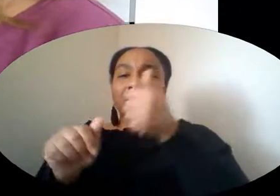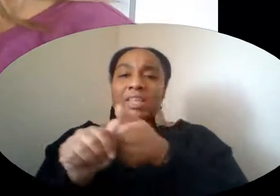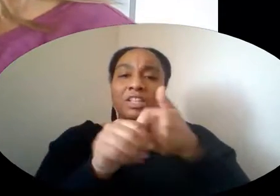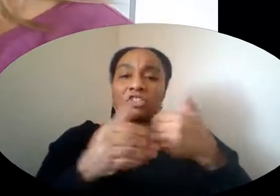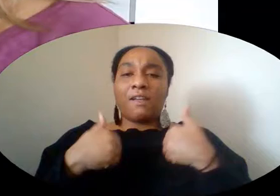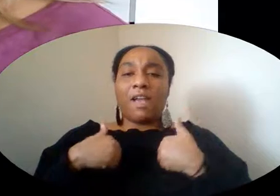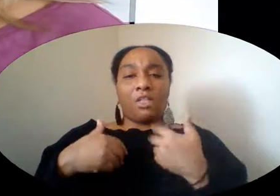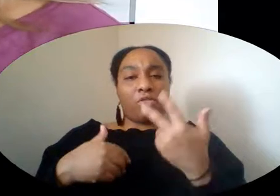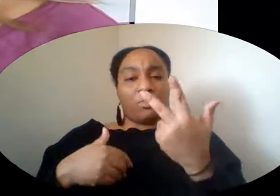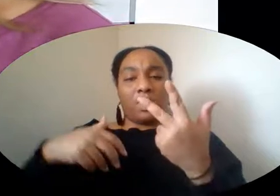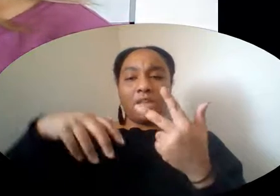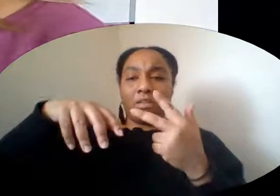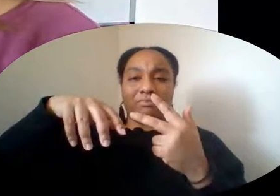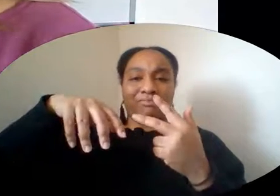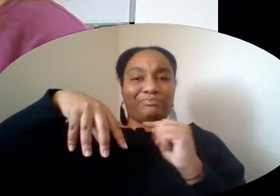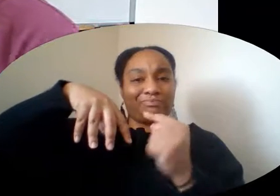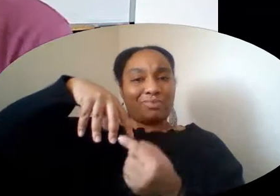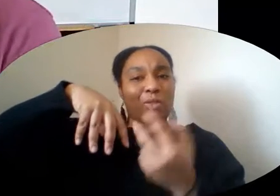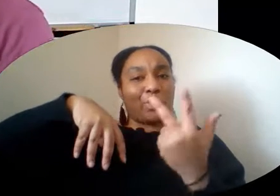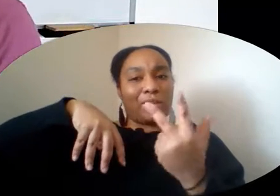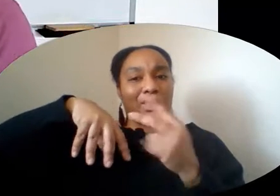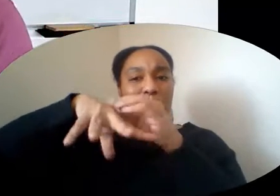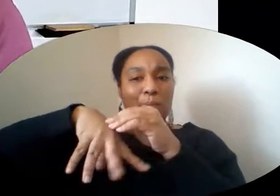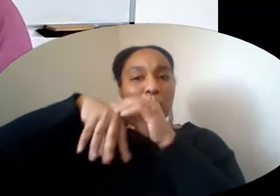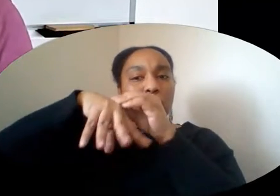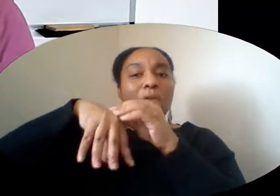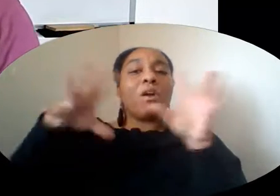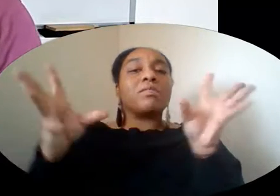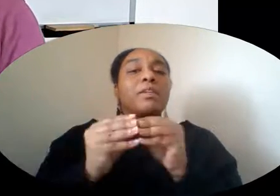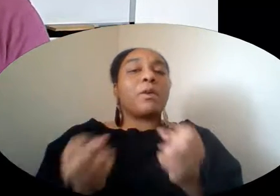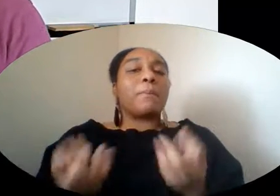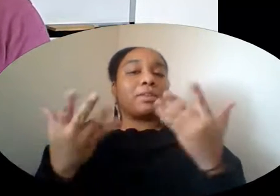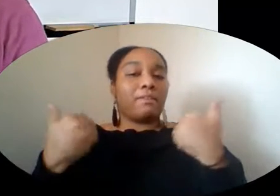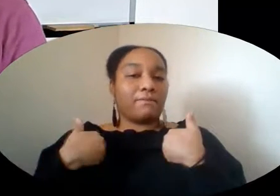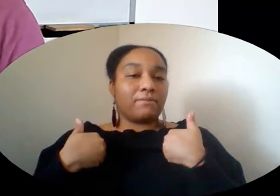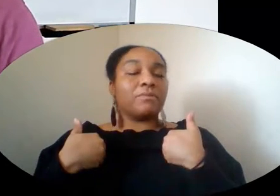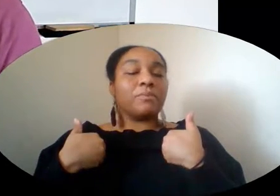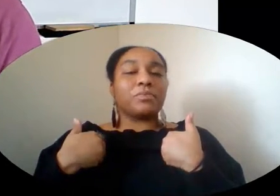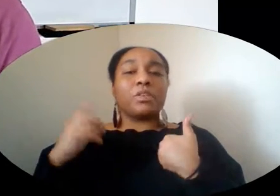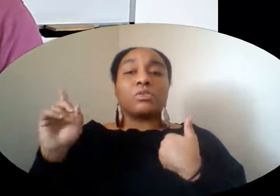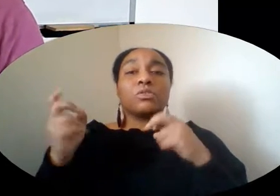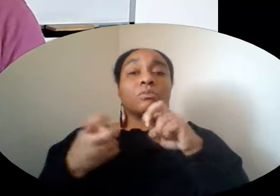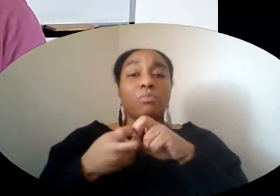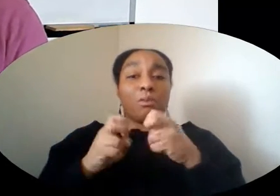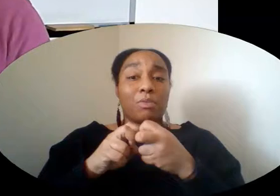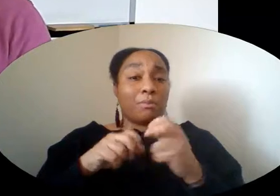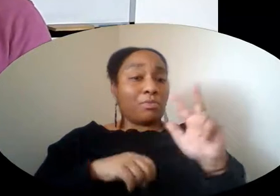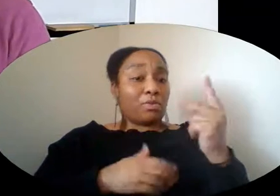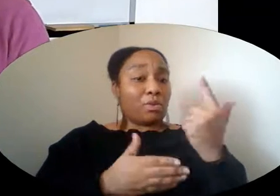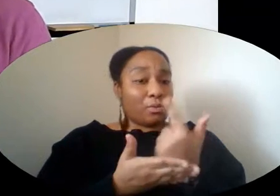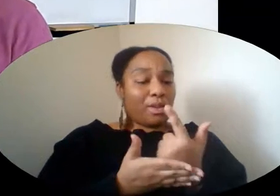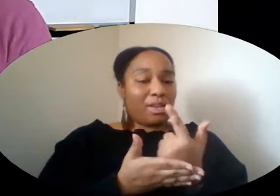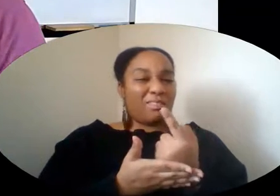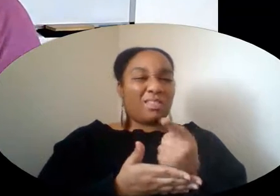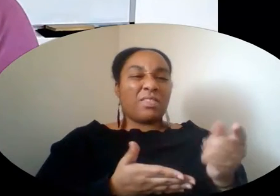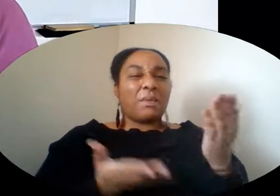3 tentacles. How many tentacles do they have all together? So if we were doing this problem in third grade, a child